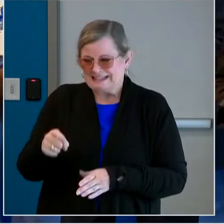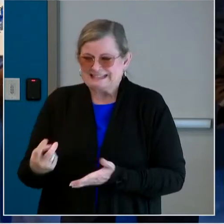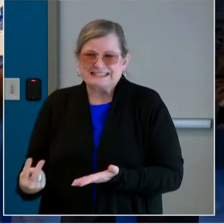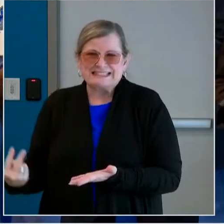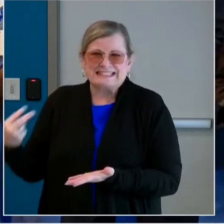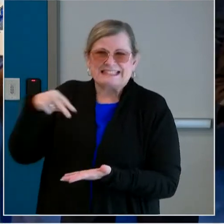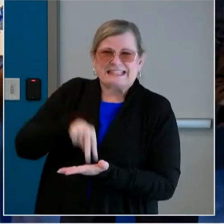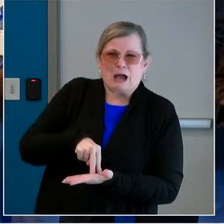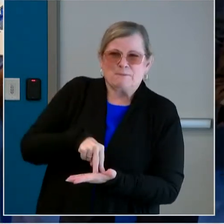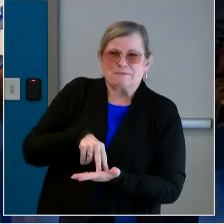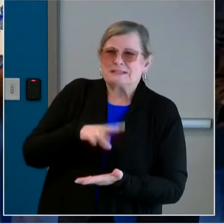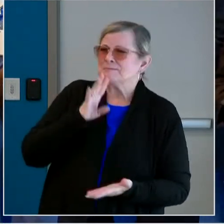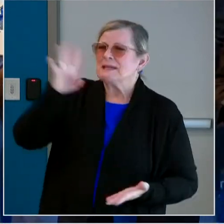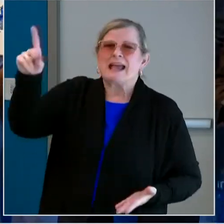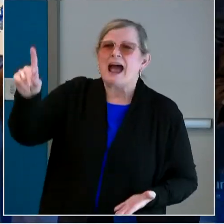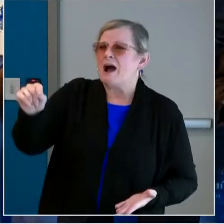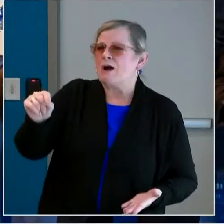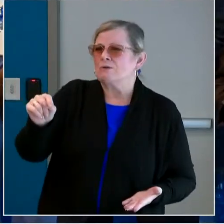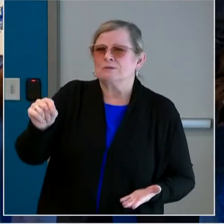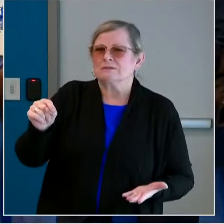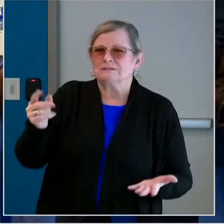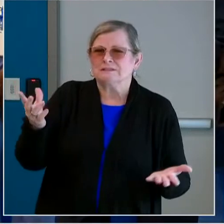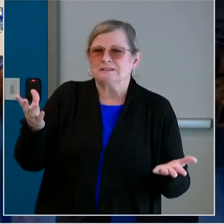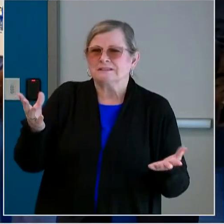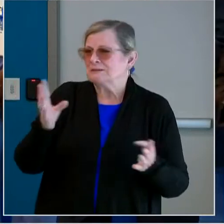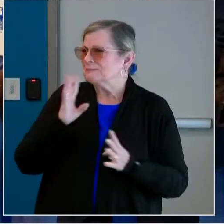stand up, speak out. I know this by heart.